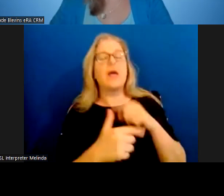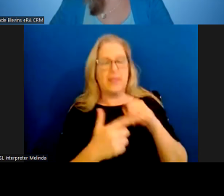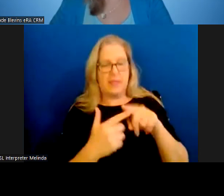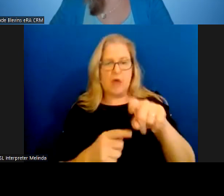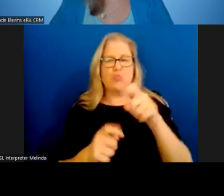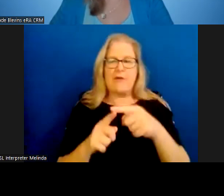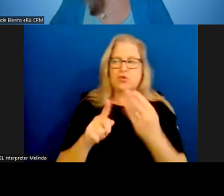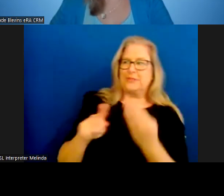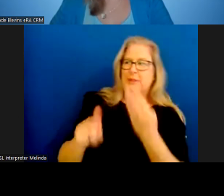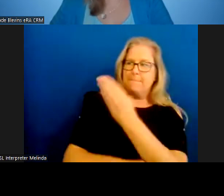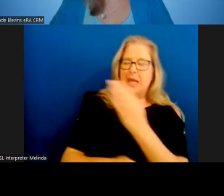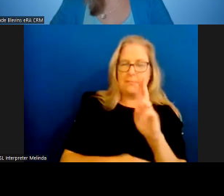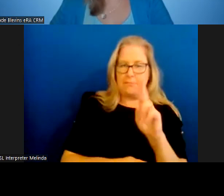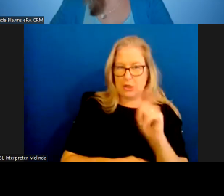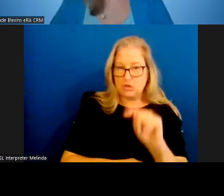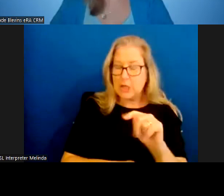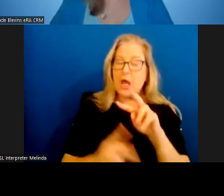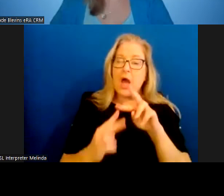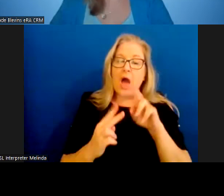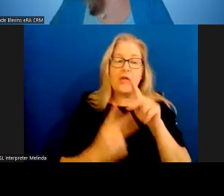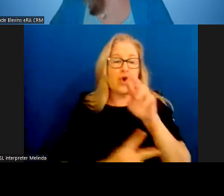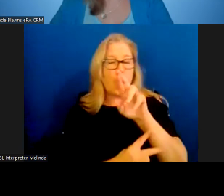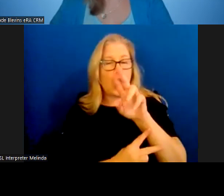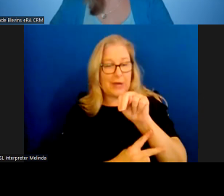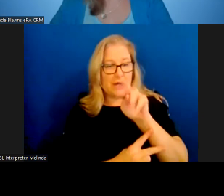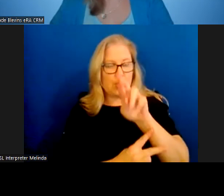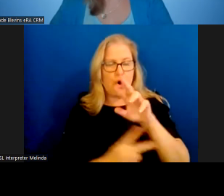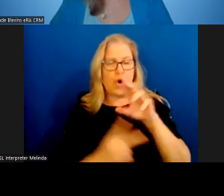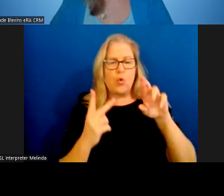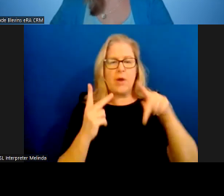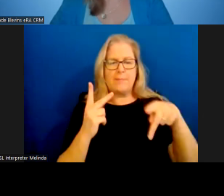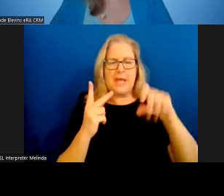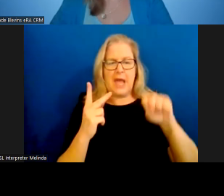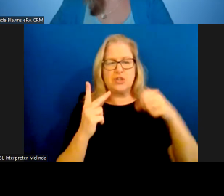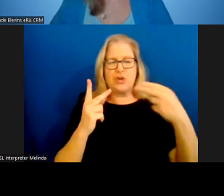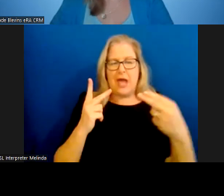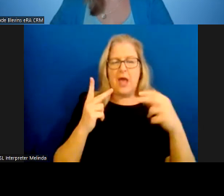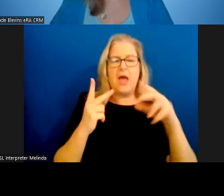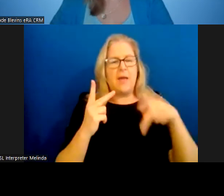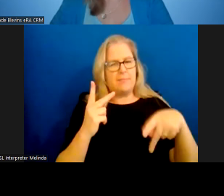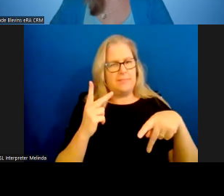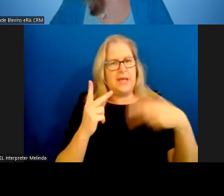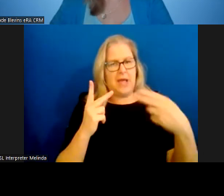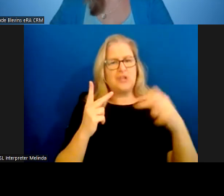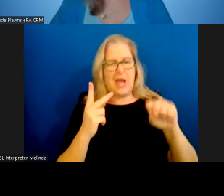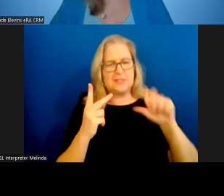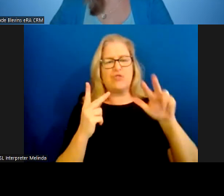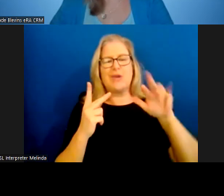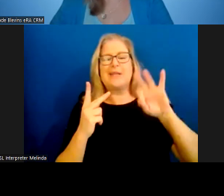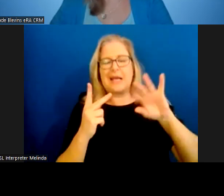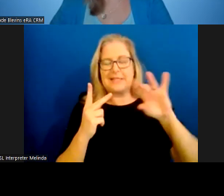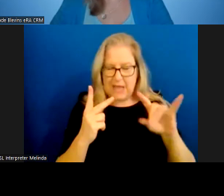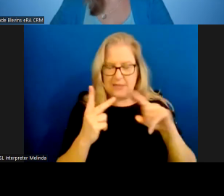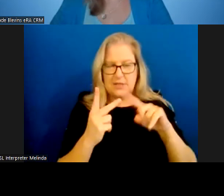submit a budget. It's going to be either the R&R budget or the PHS 398 budget. The PHS 398 is just for your